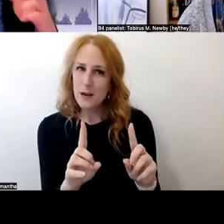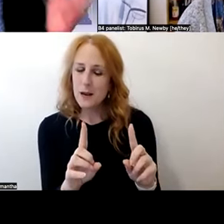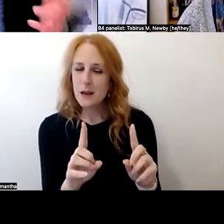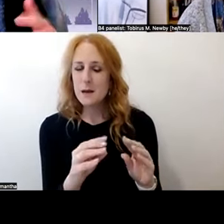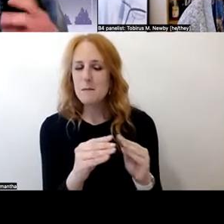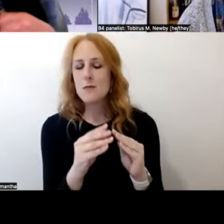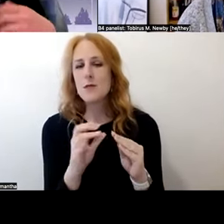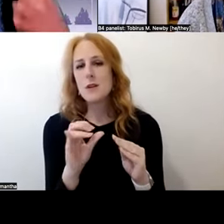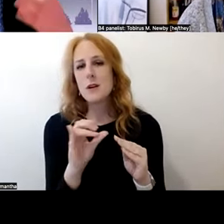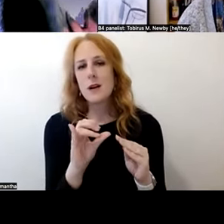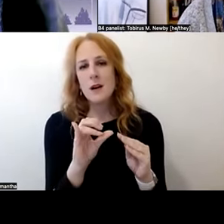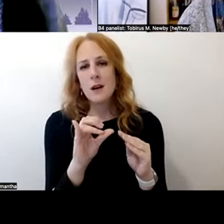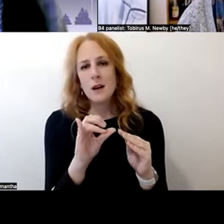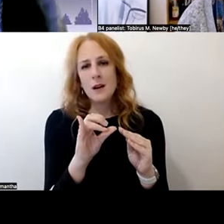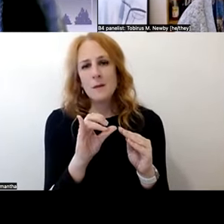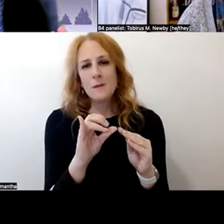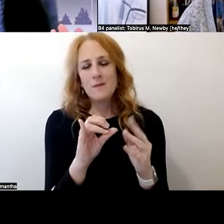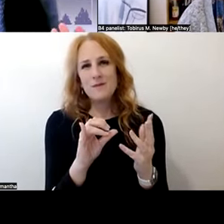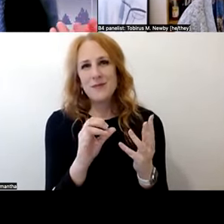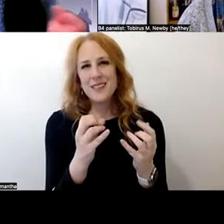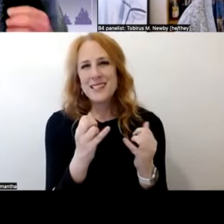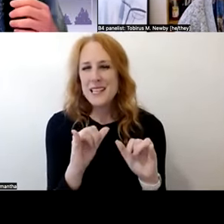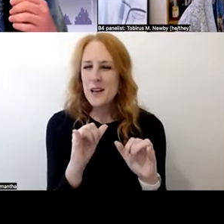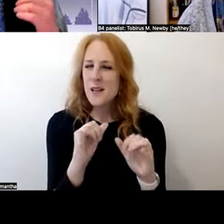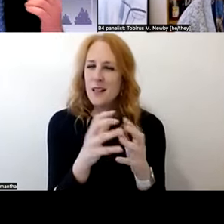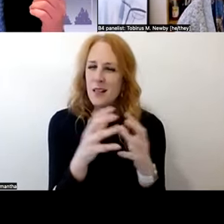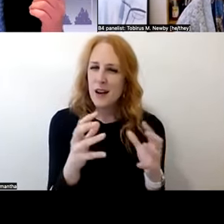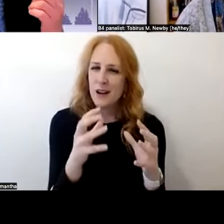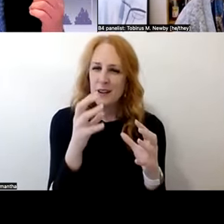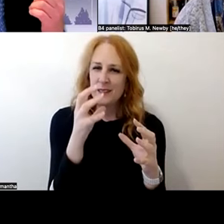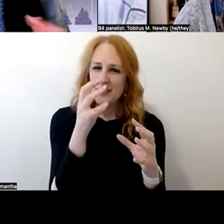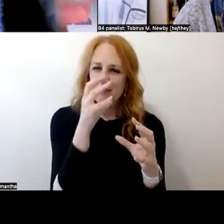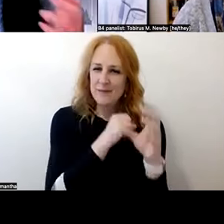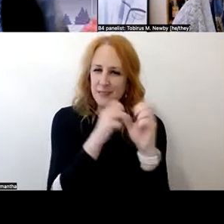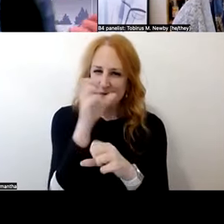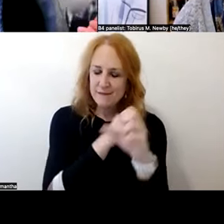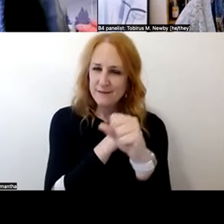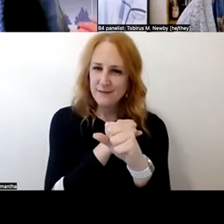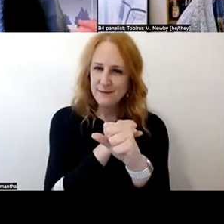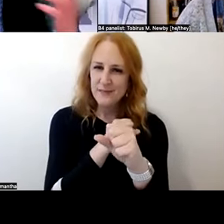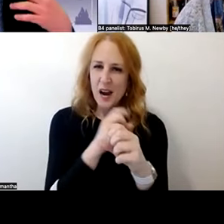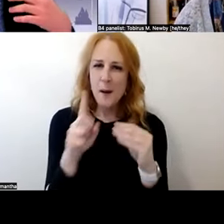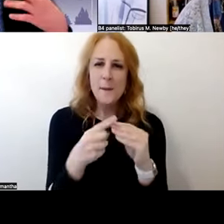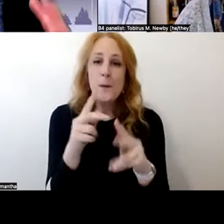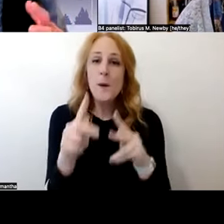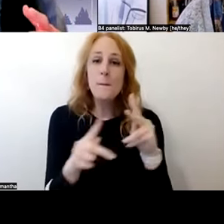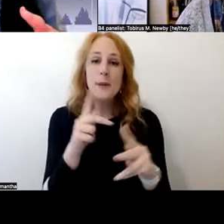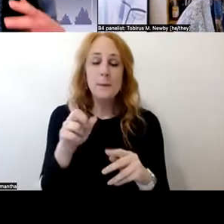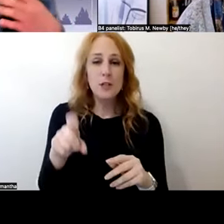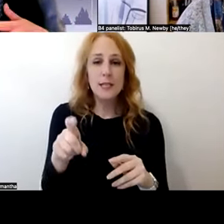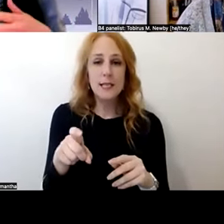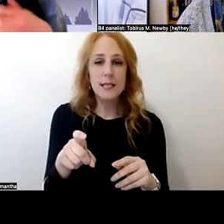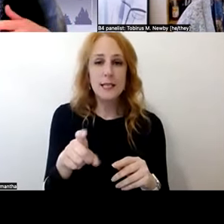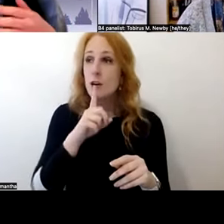it's an exercise in making assumptions about what everyone needs, when in reality,